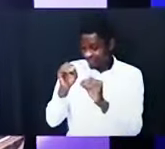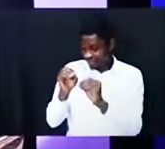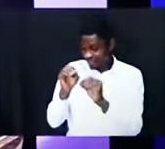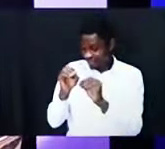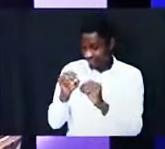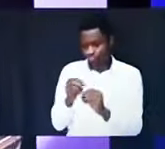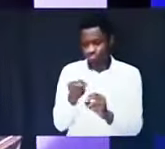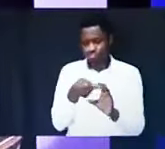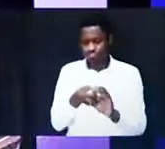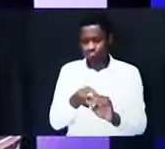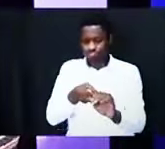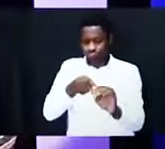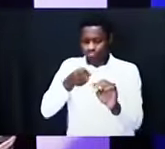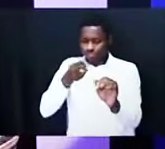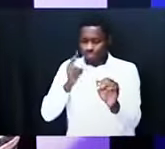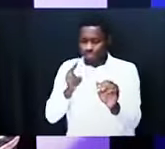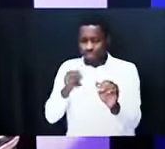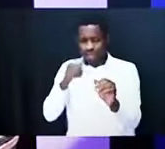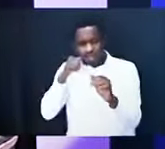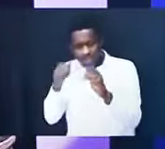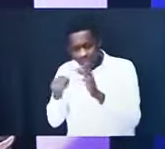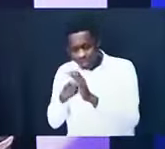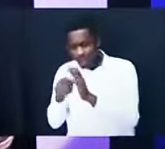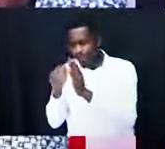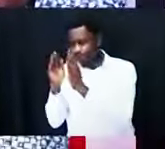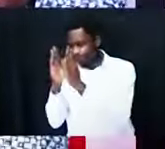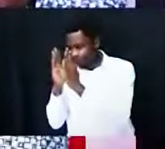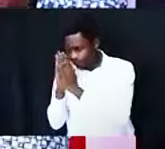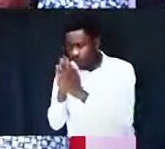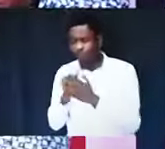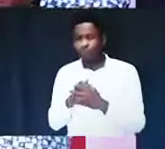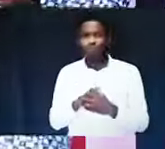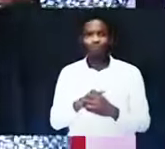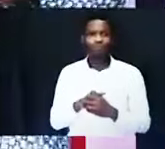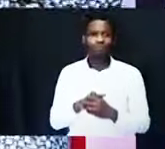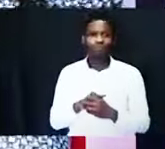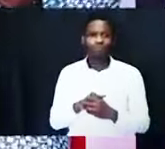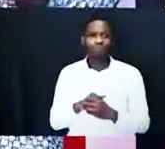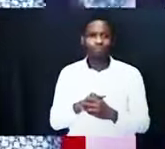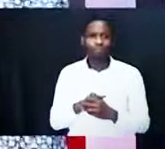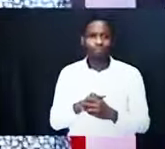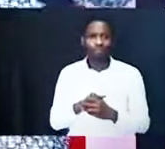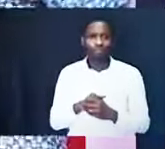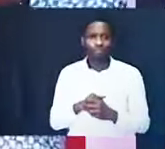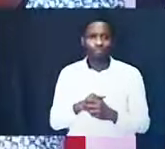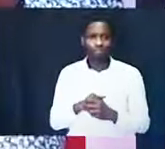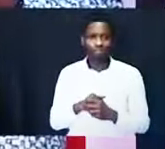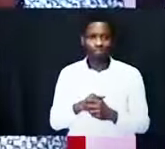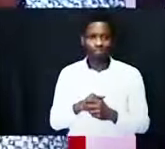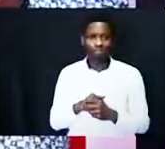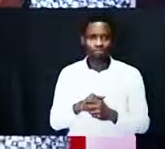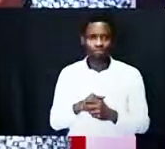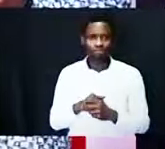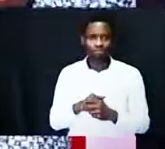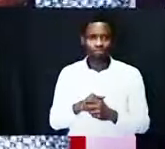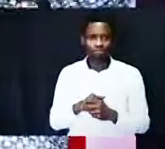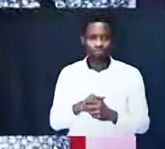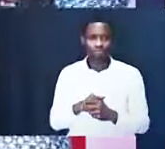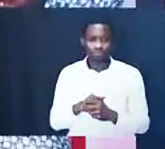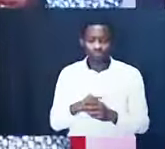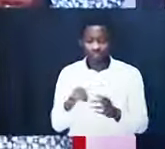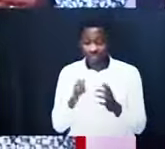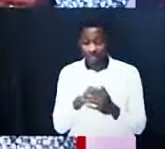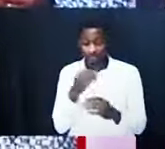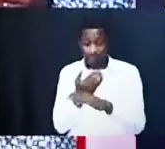a lonely place and prayed. Now the reverse is also true. That before the